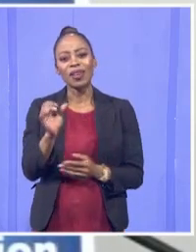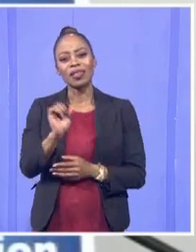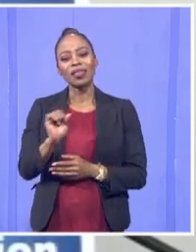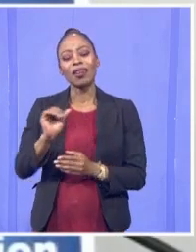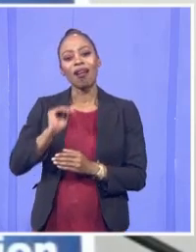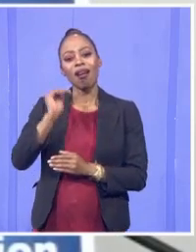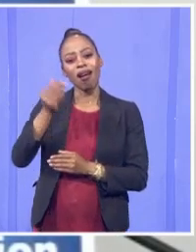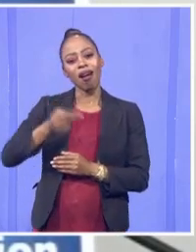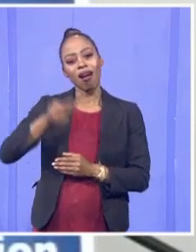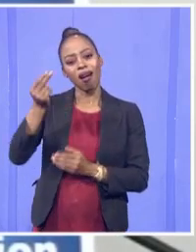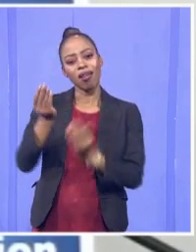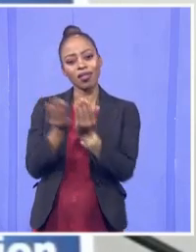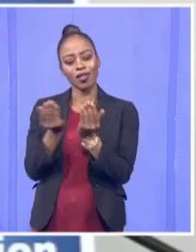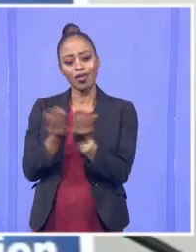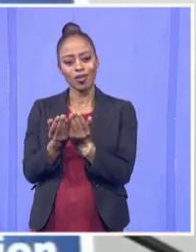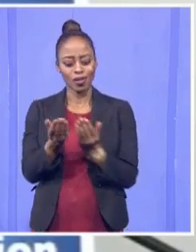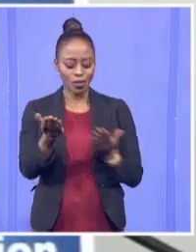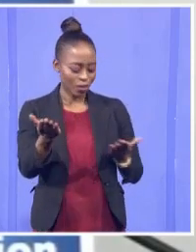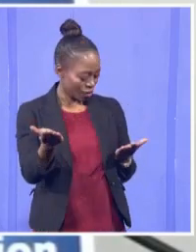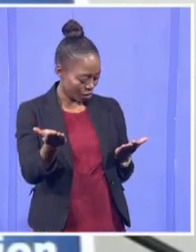schools. So